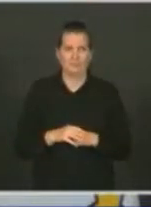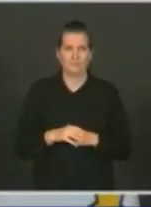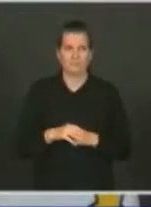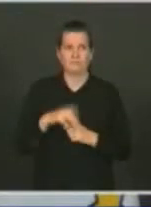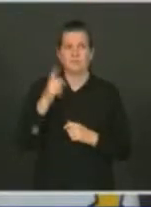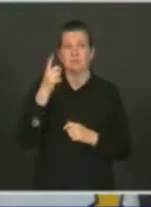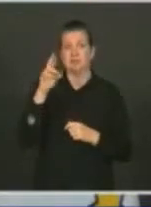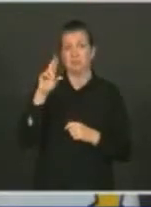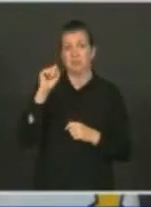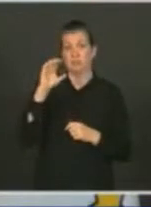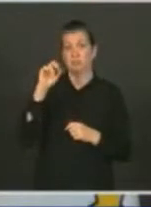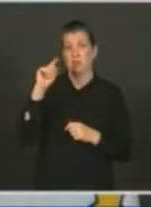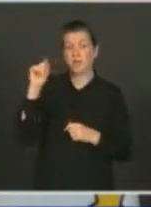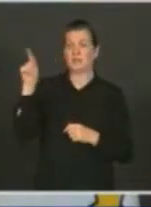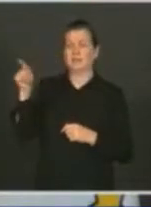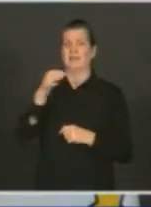expert.